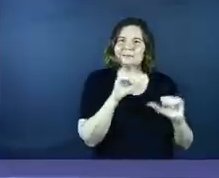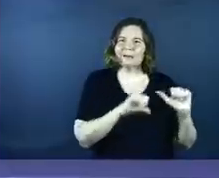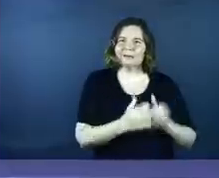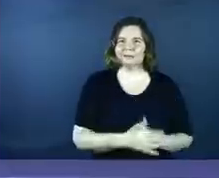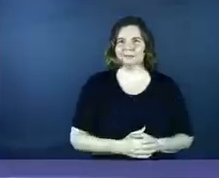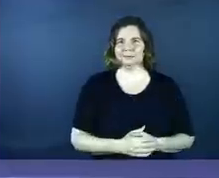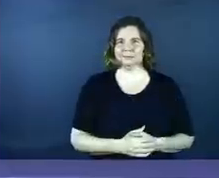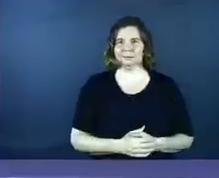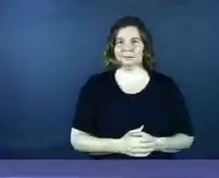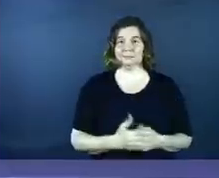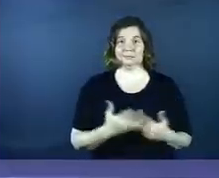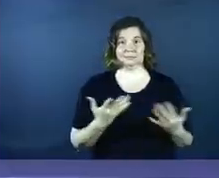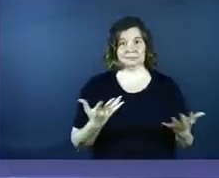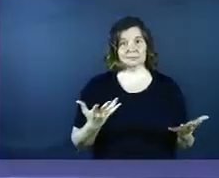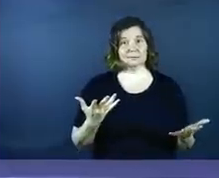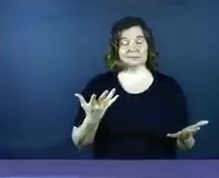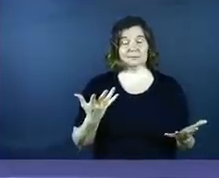science.